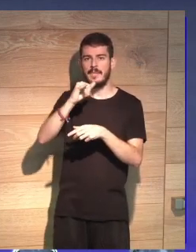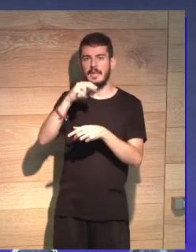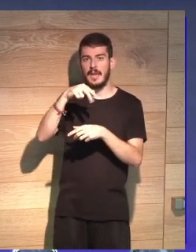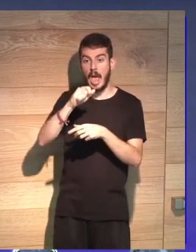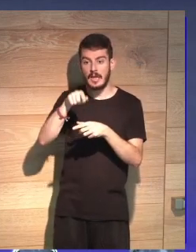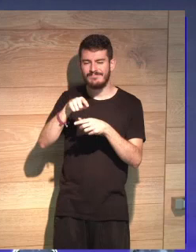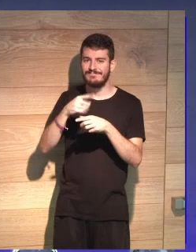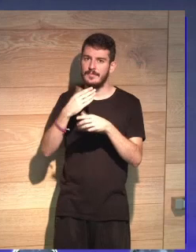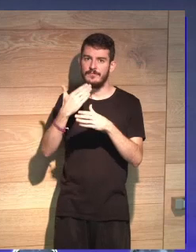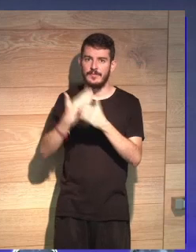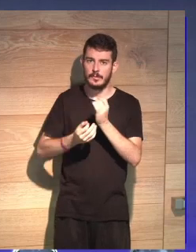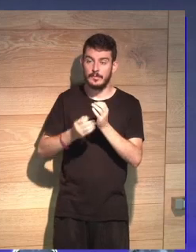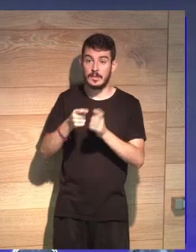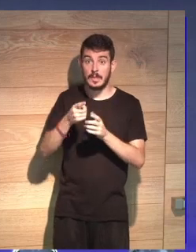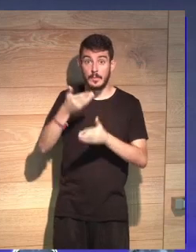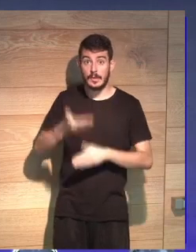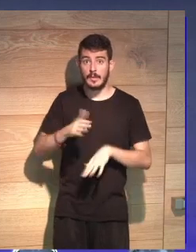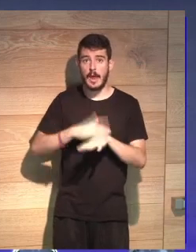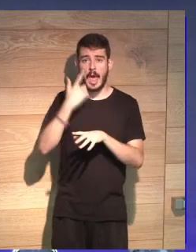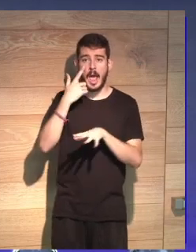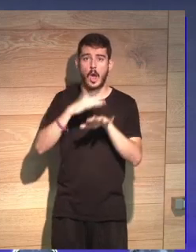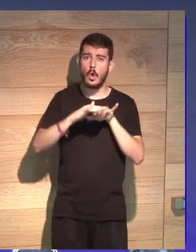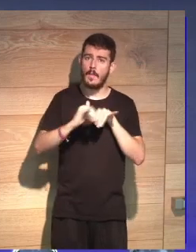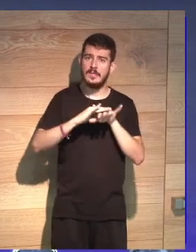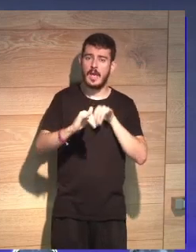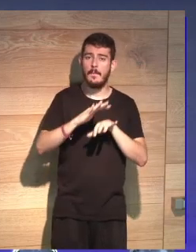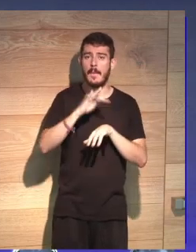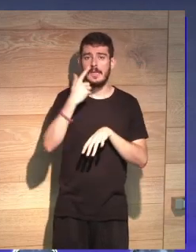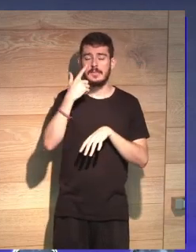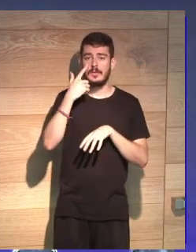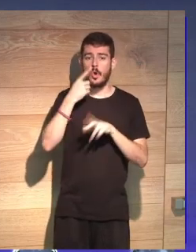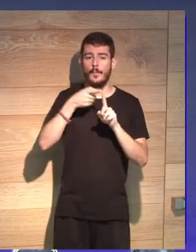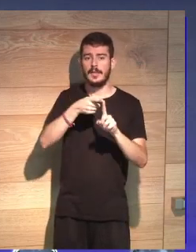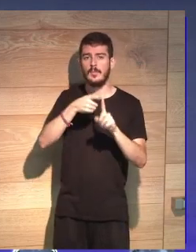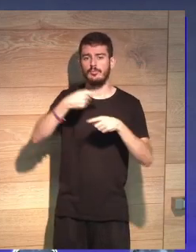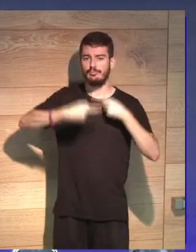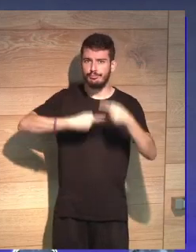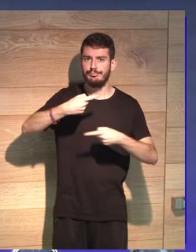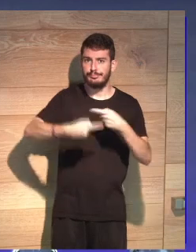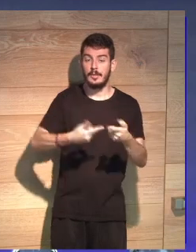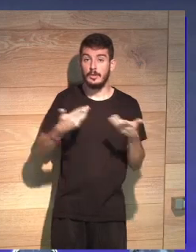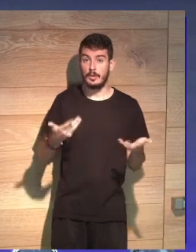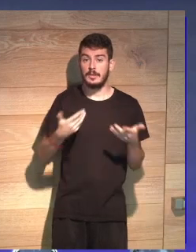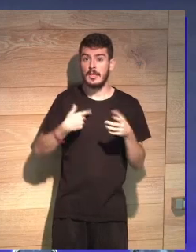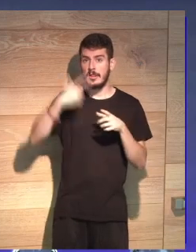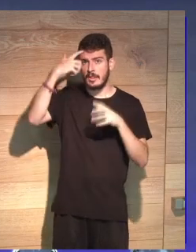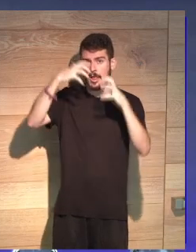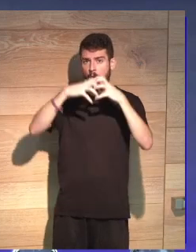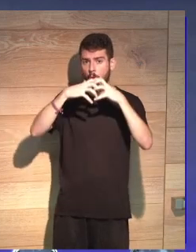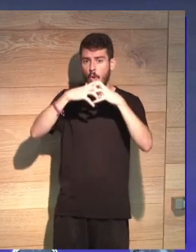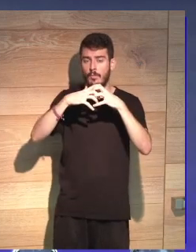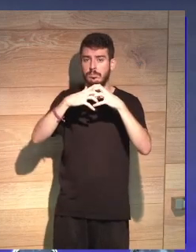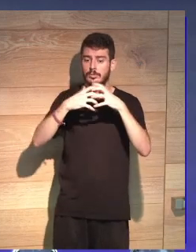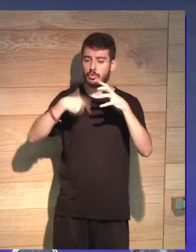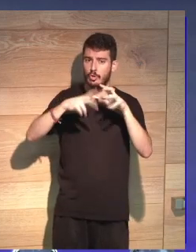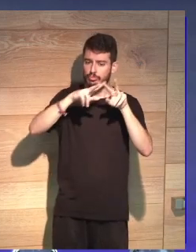the dopamine, a substance that is very important for the reward and goal